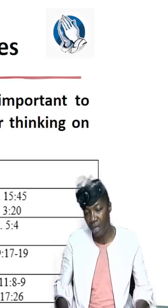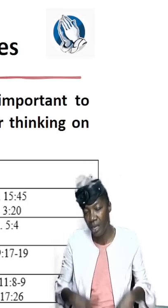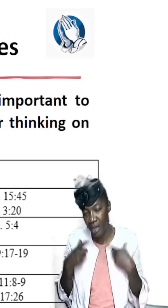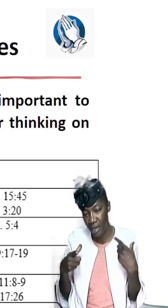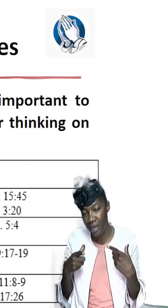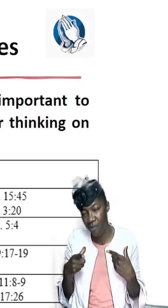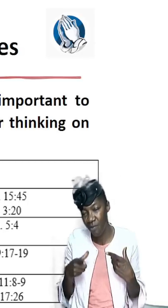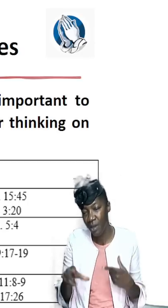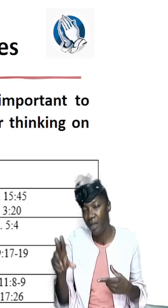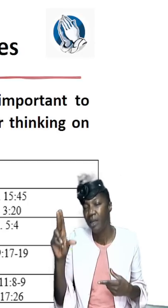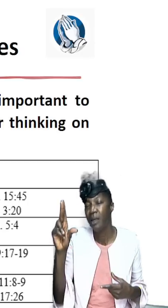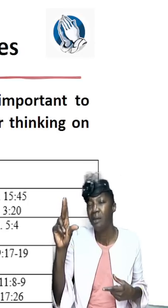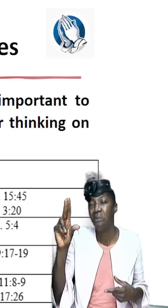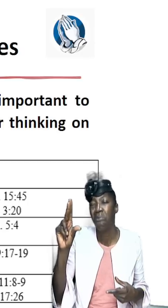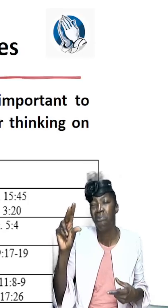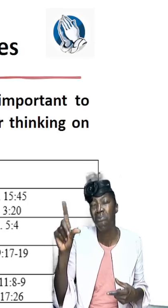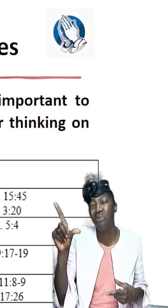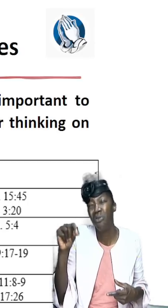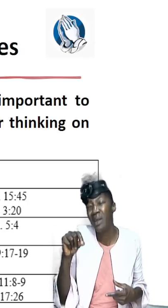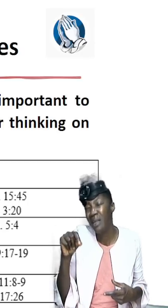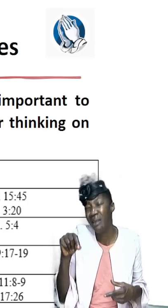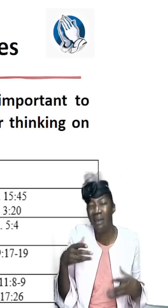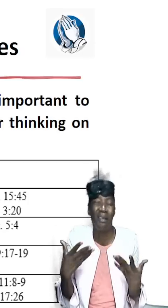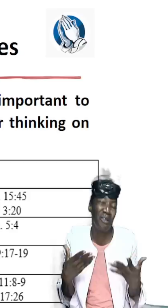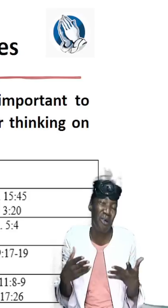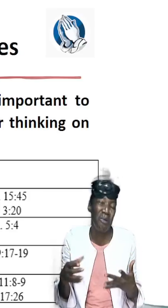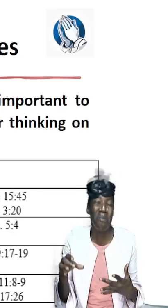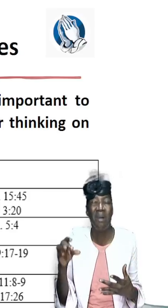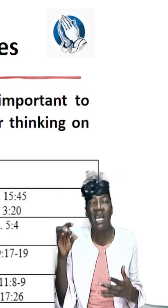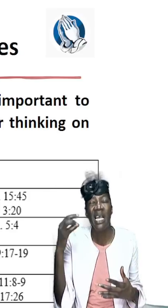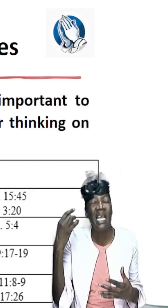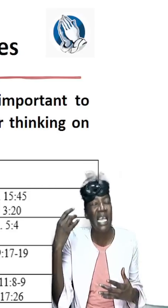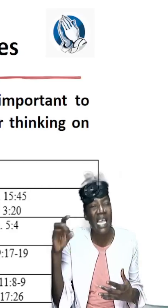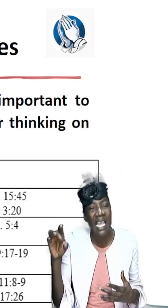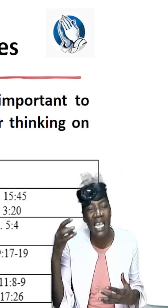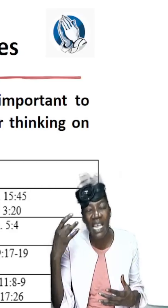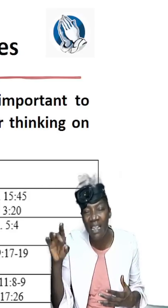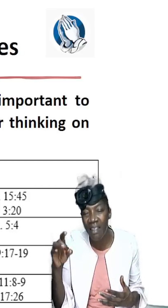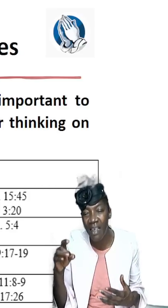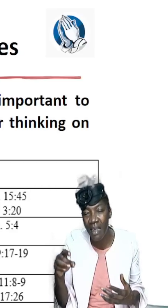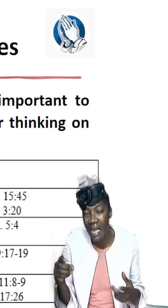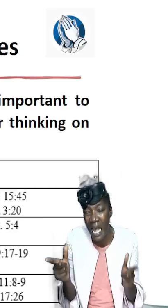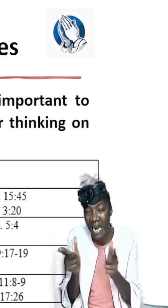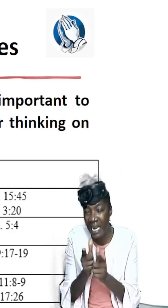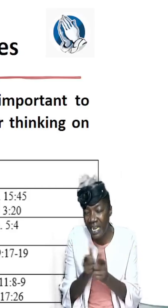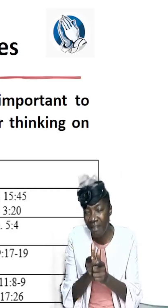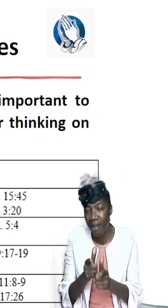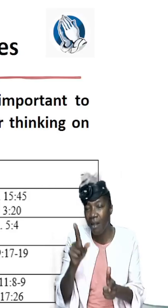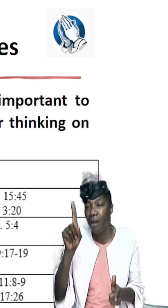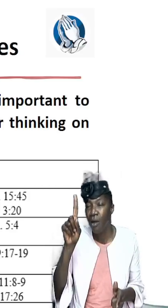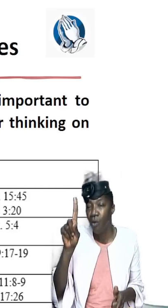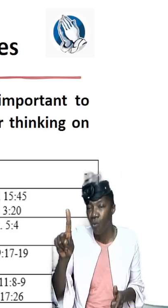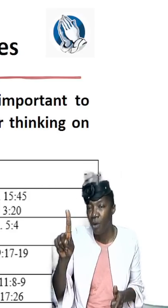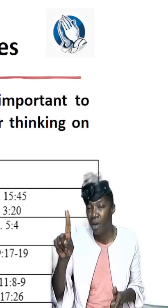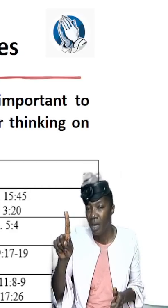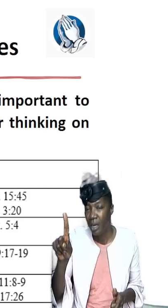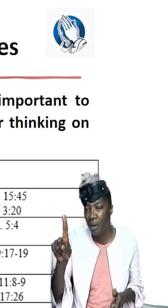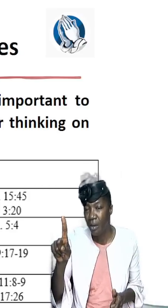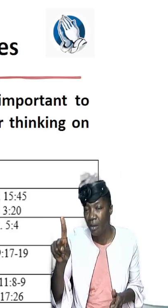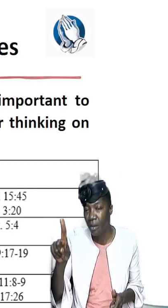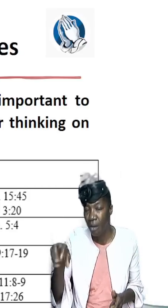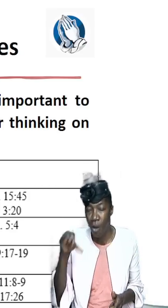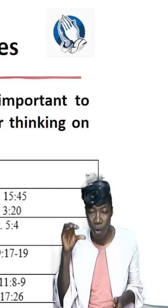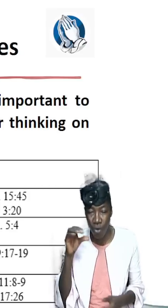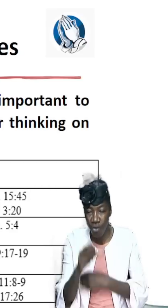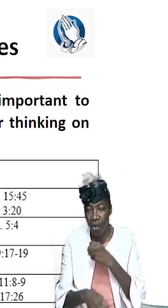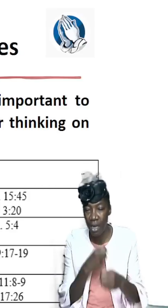odd years, some 80 odd years. Very few are 100 years. And in 100 years, just look around and